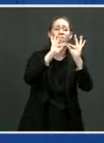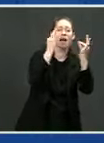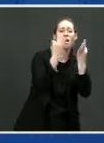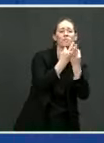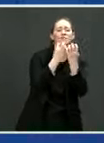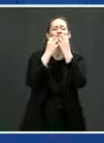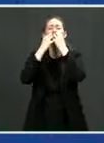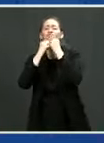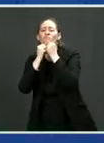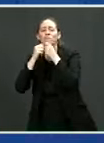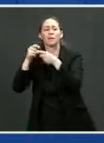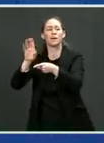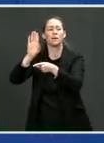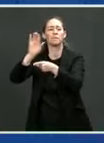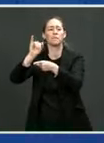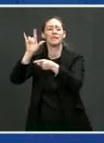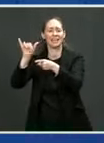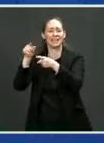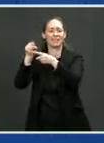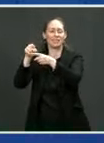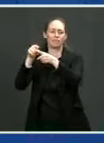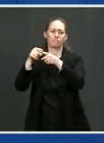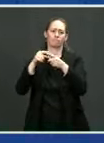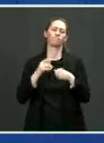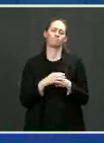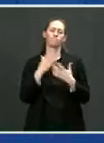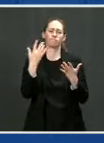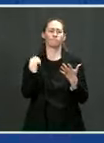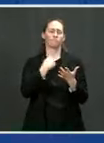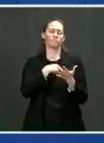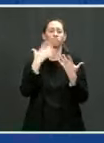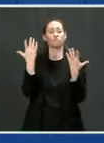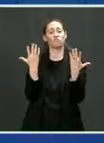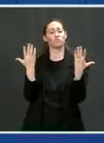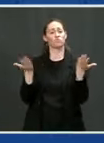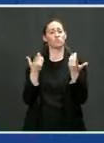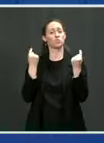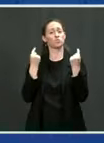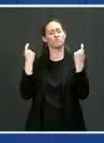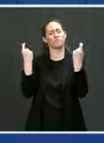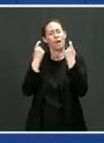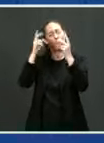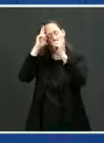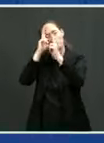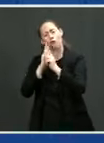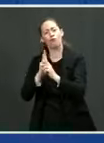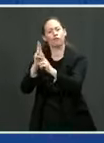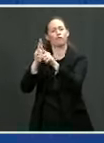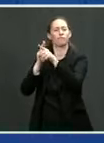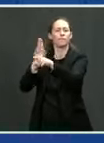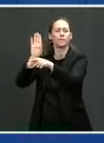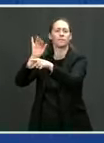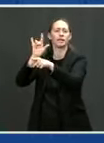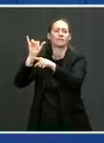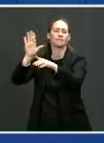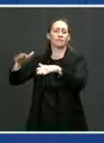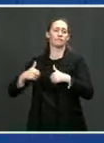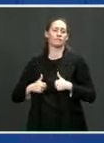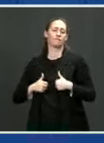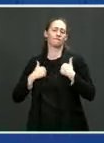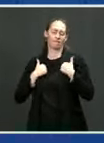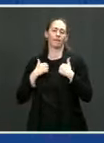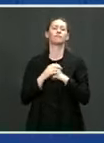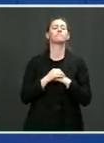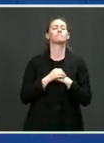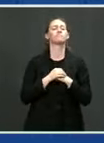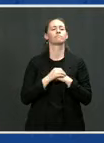the Capitol to honor his life. This observance is elevated by the presence